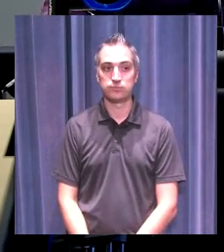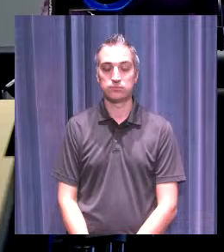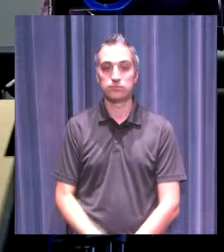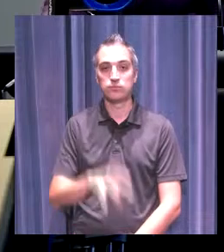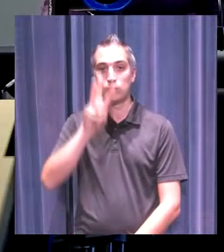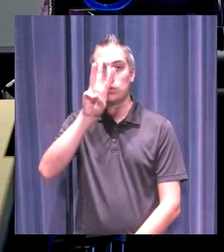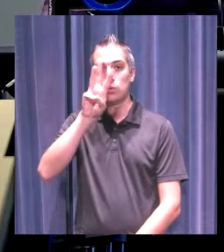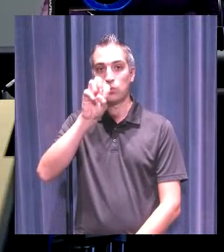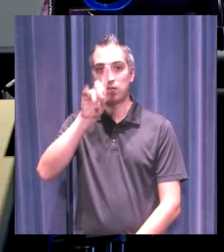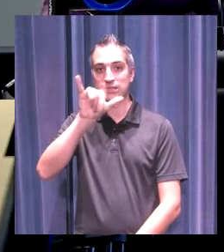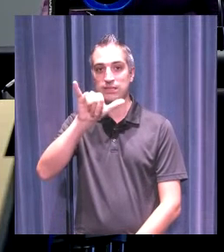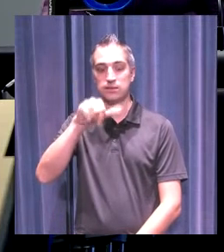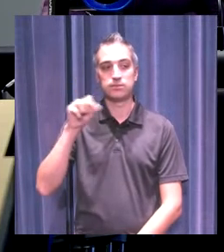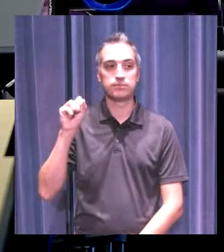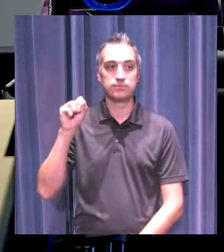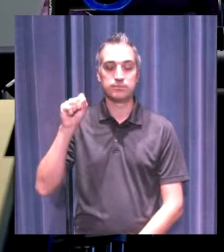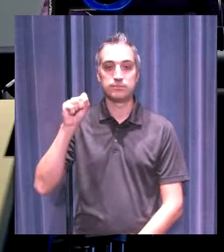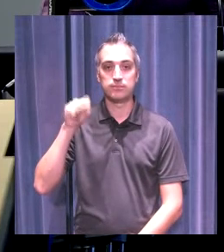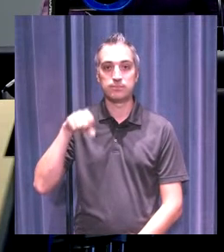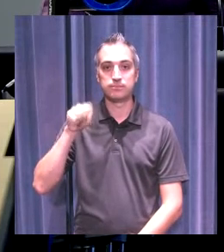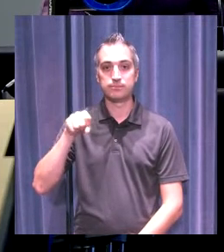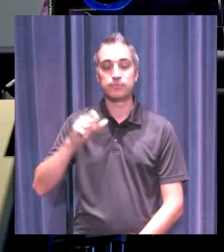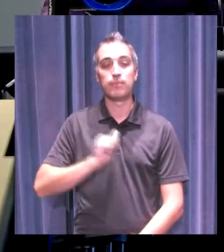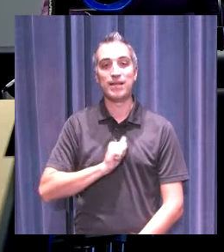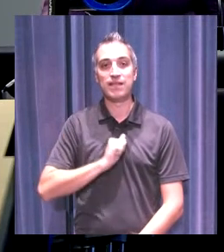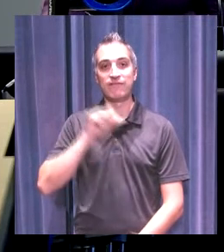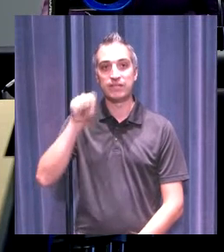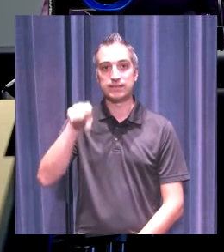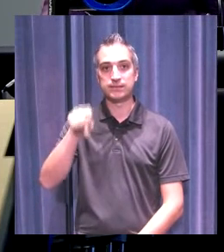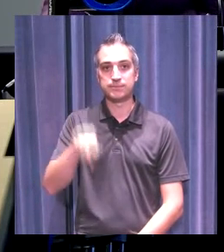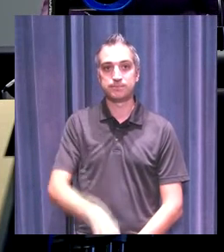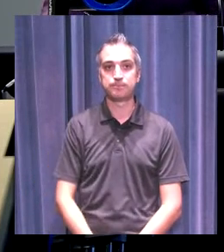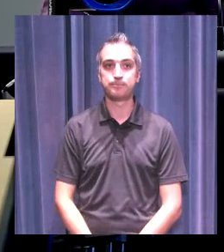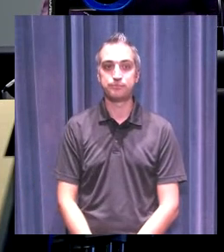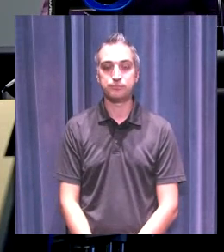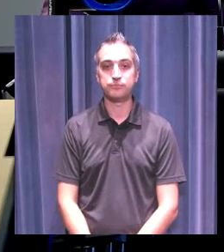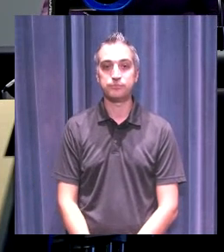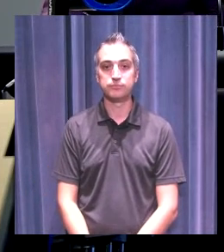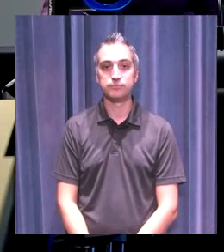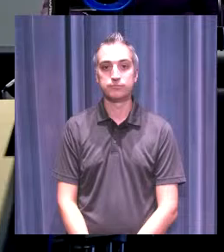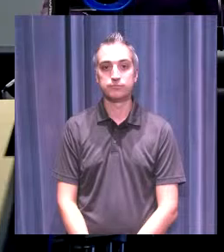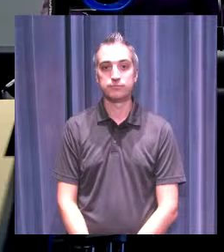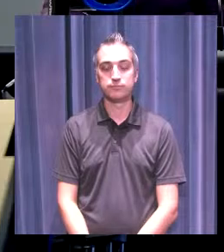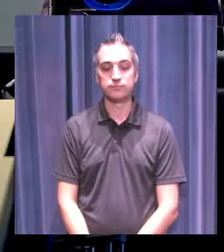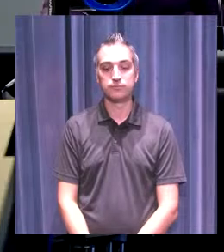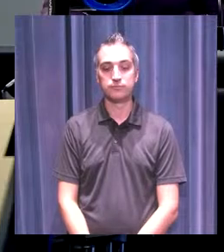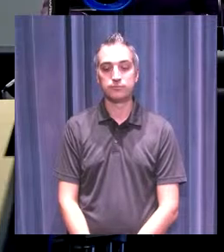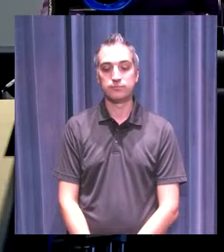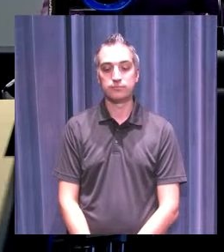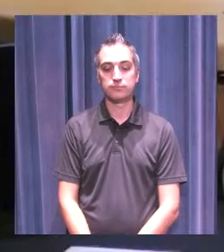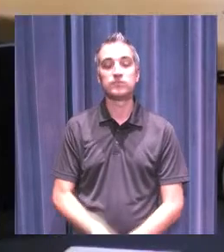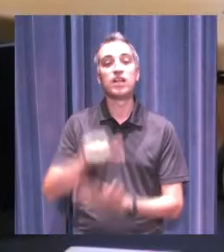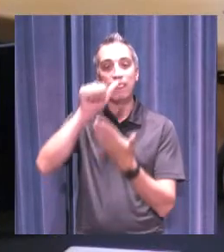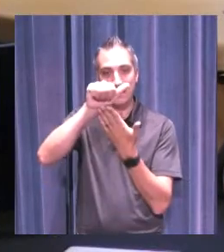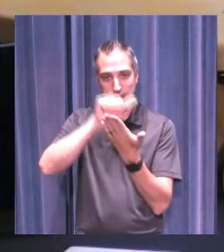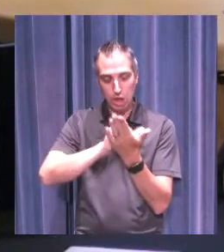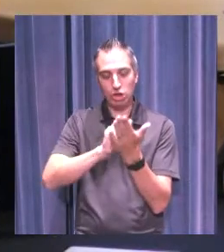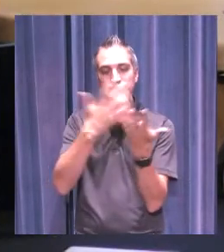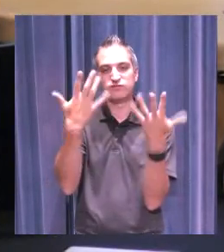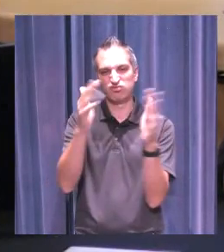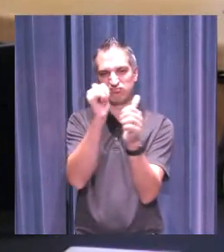Trustee Wendy, Yes. and myself, yes. The agenda has